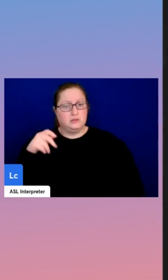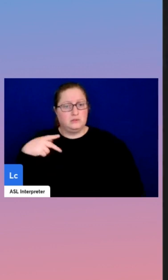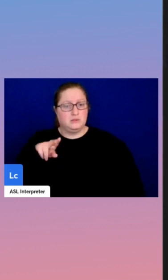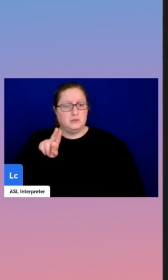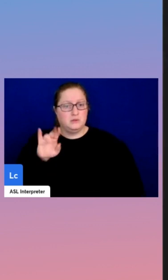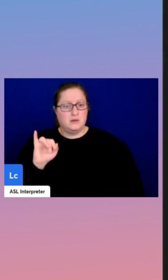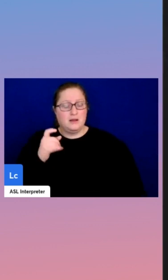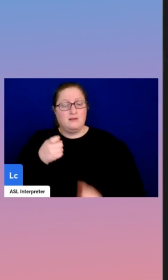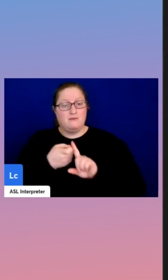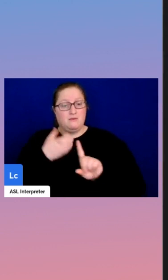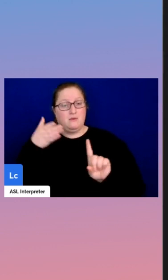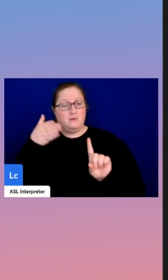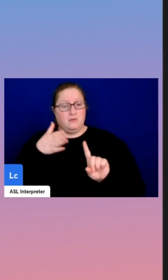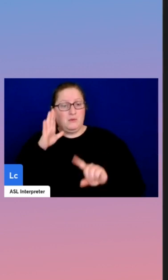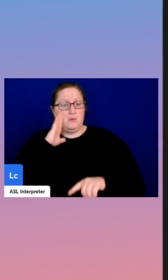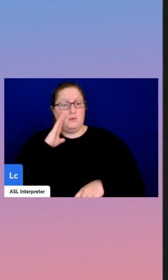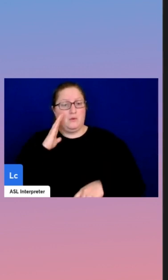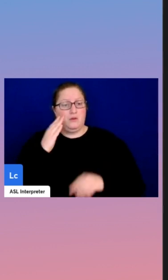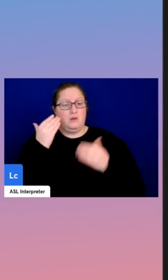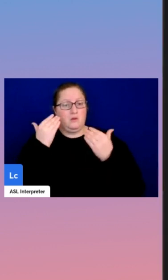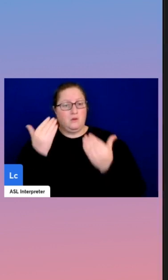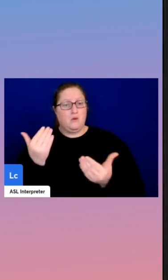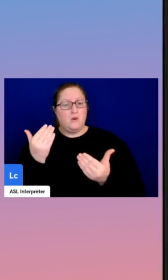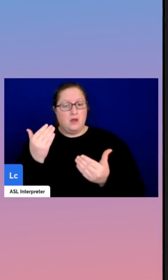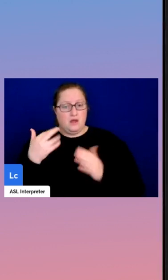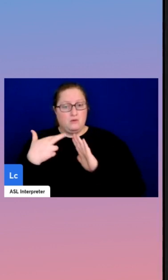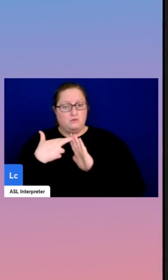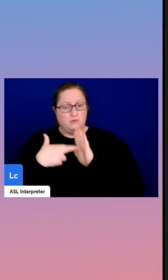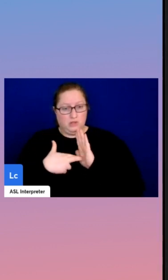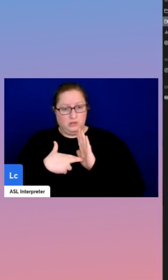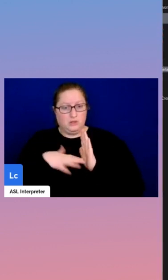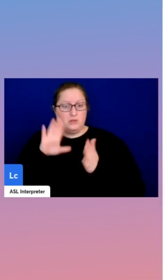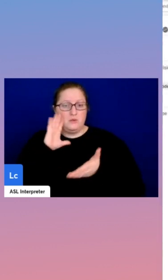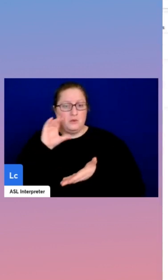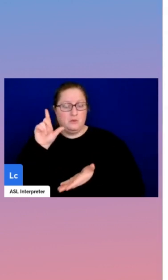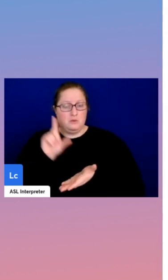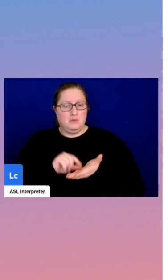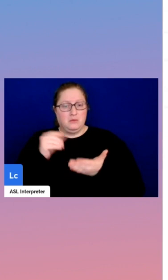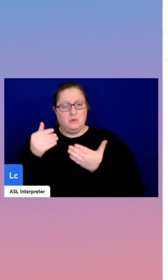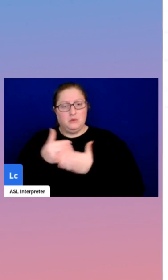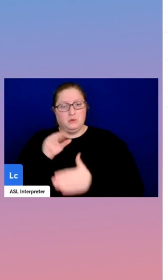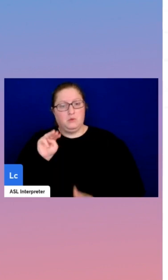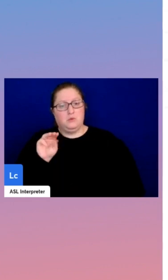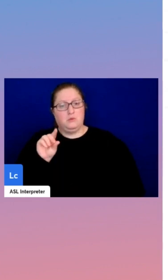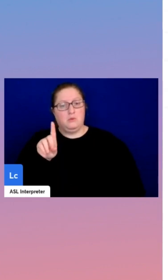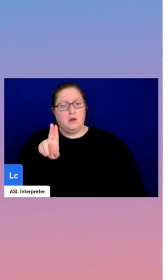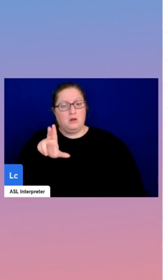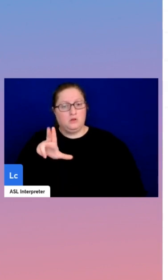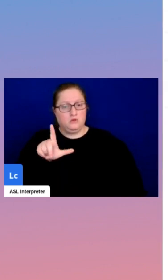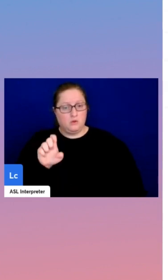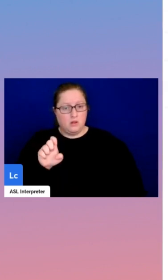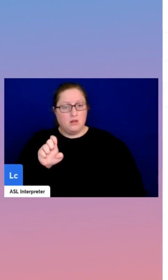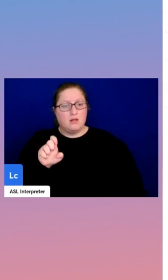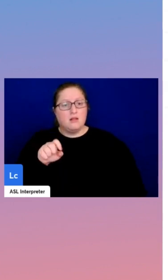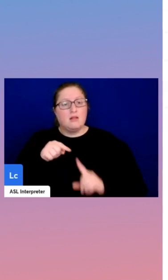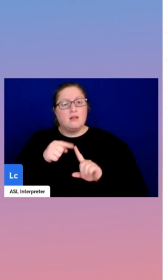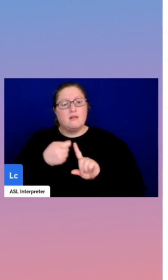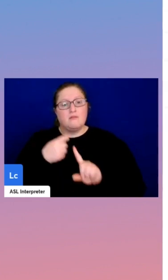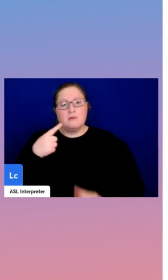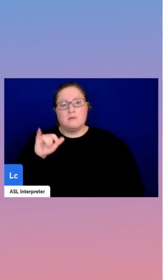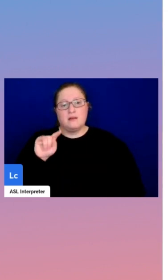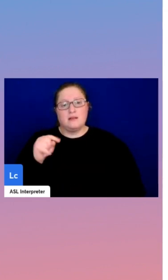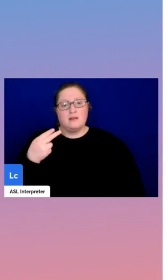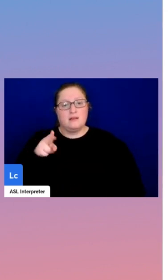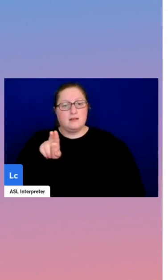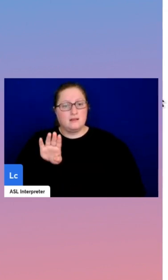from here I'll go to Registry, and I will publish a new module, which is coming from GitHub,